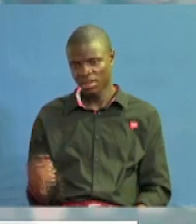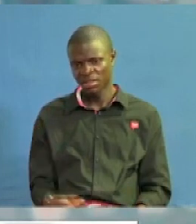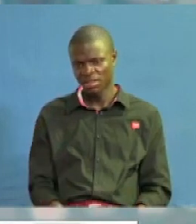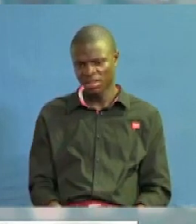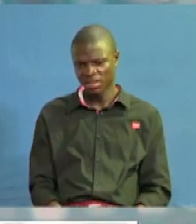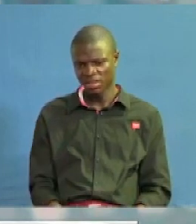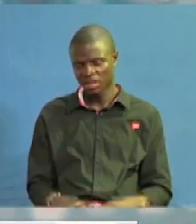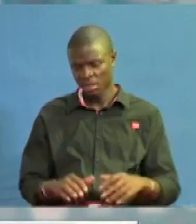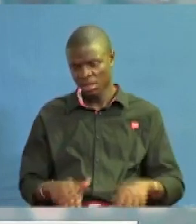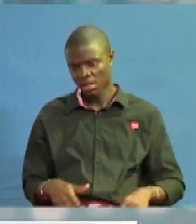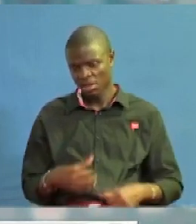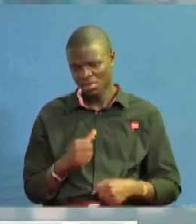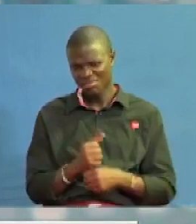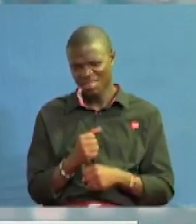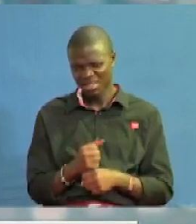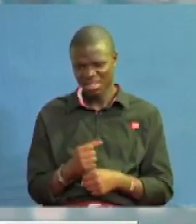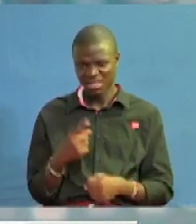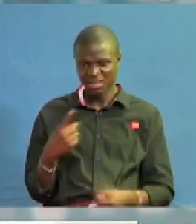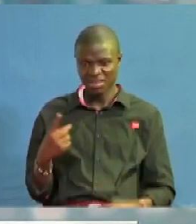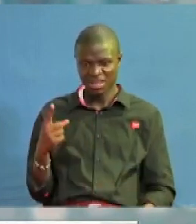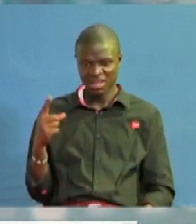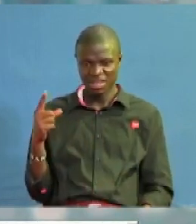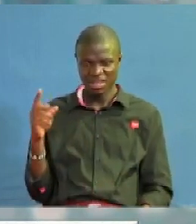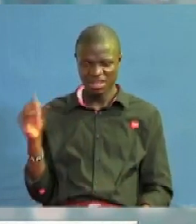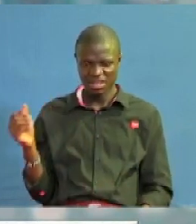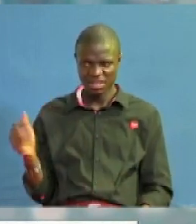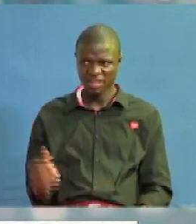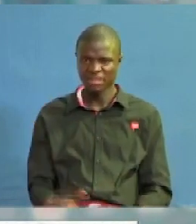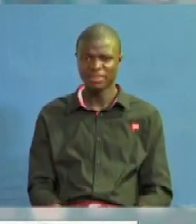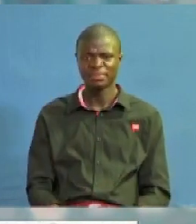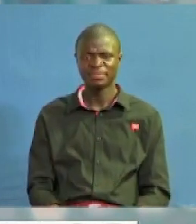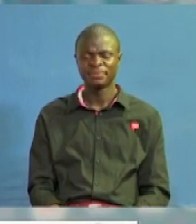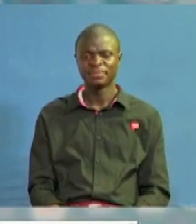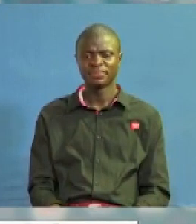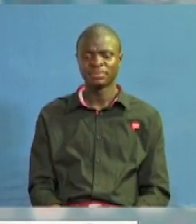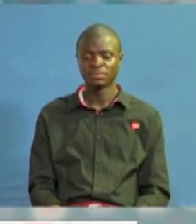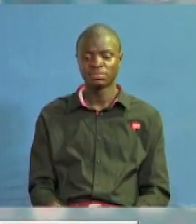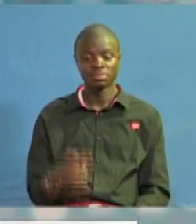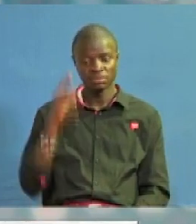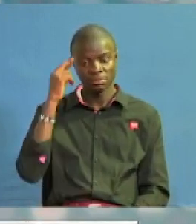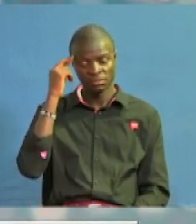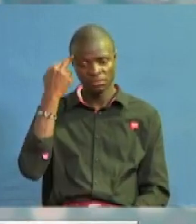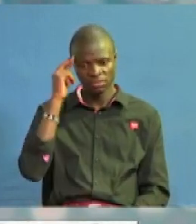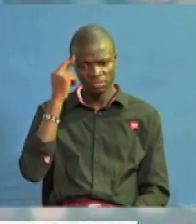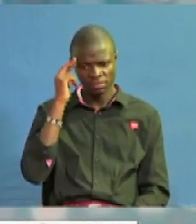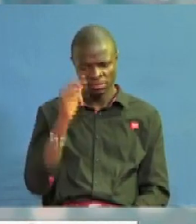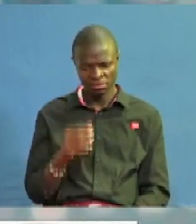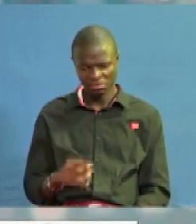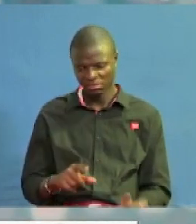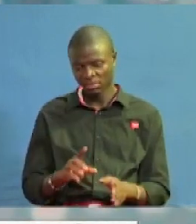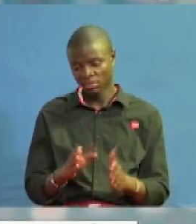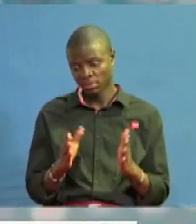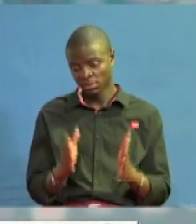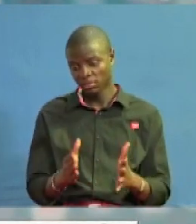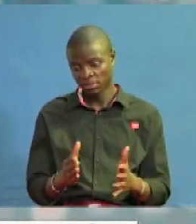is 1 shilling, how much will I need? I will need 100 shillings. All right. Okay. So remember this: the minimum amount